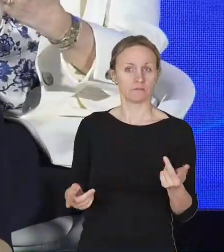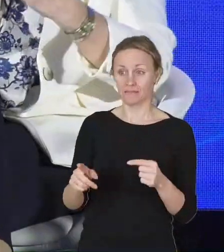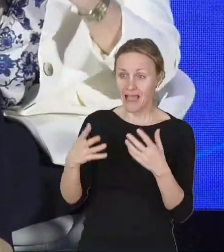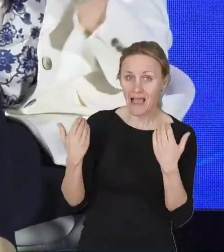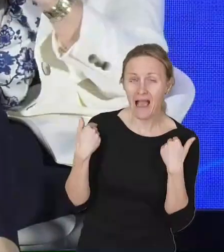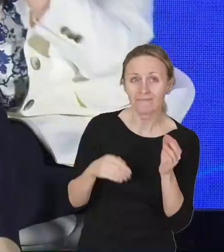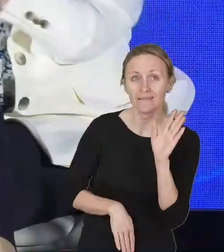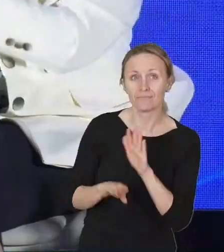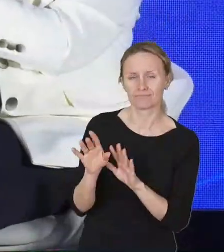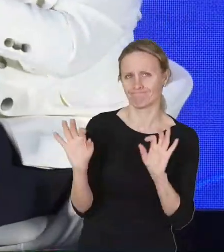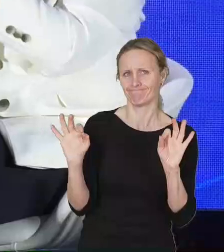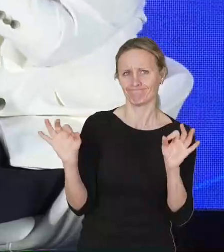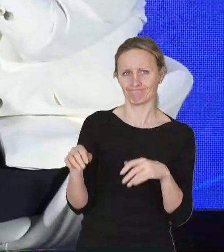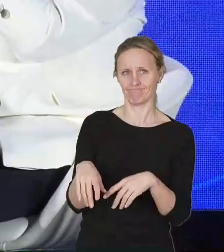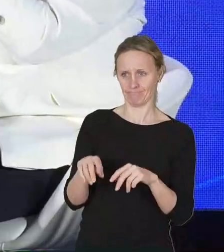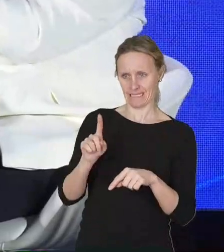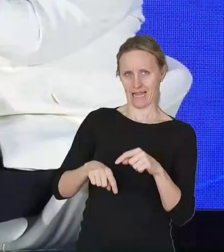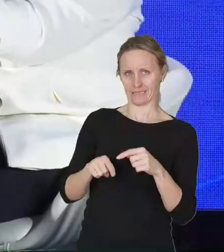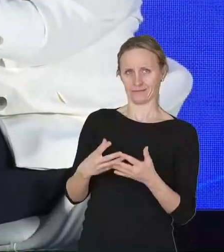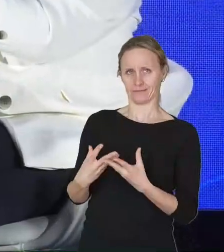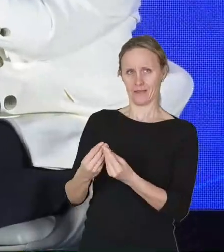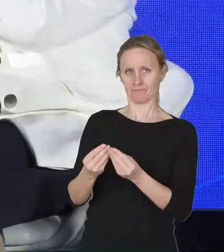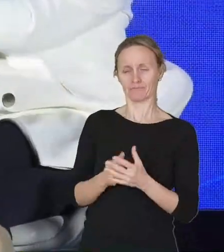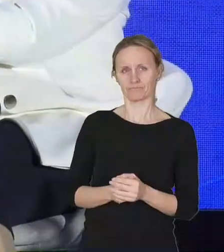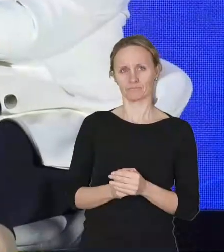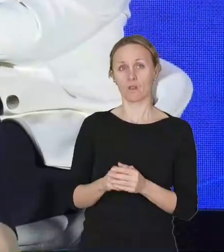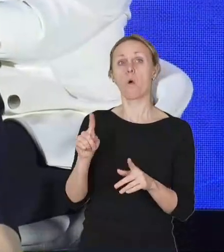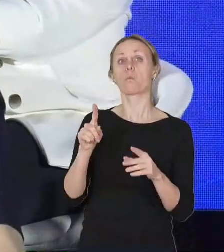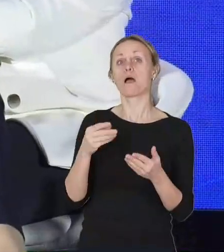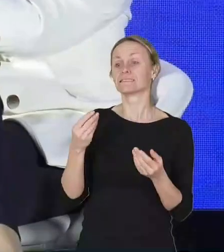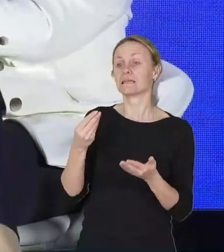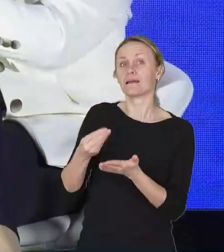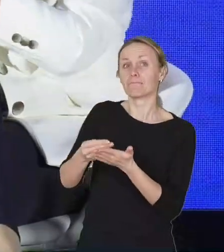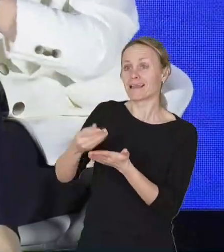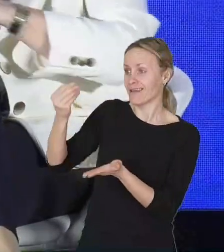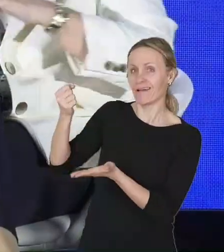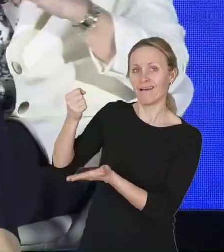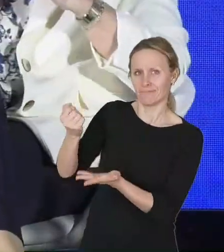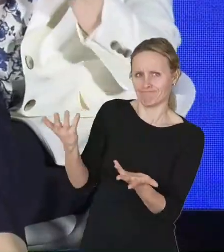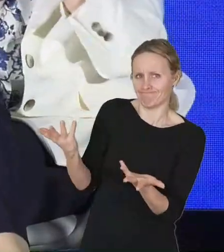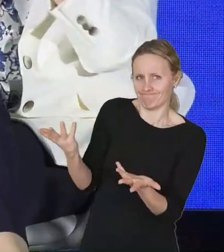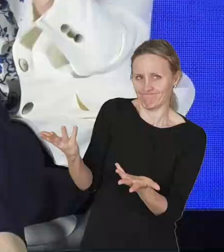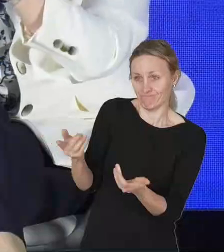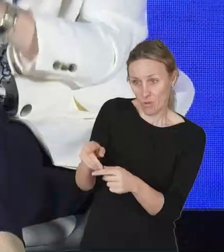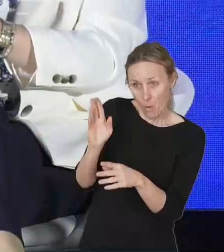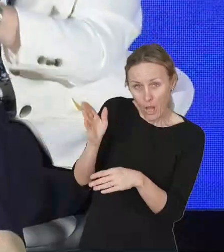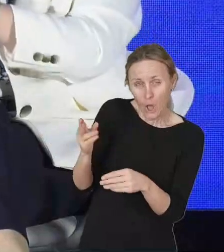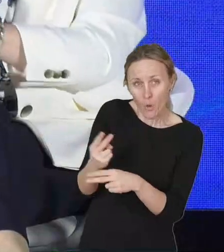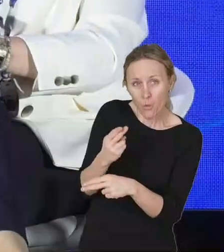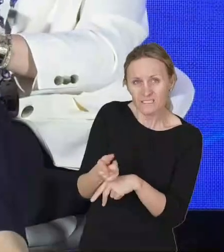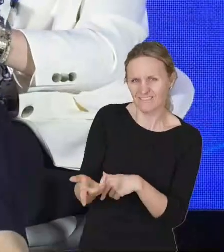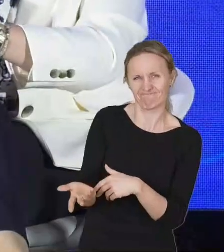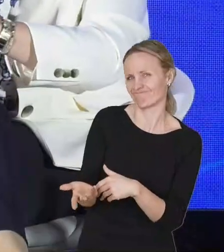them. And this pertains, it touches upon this performance model, that we have talked about. You can talk